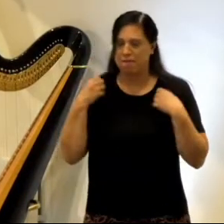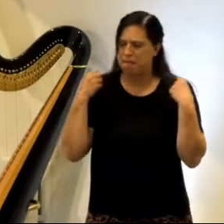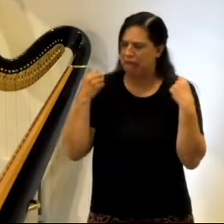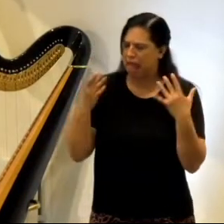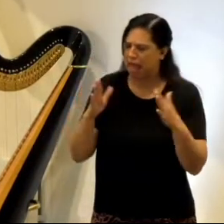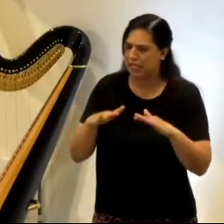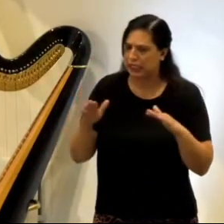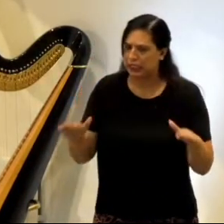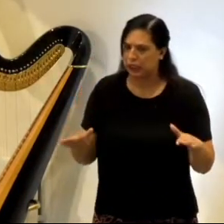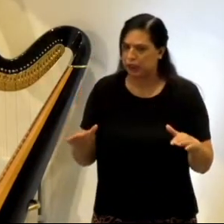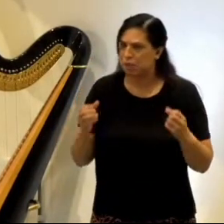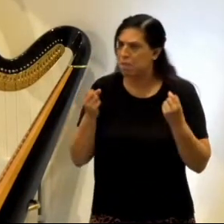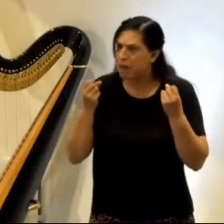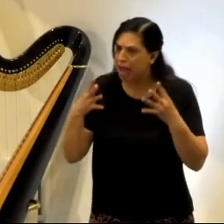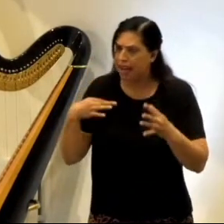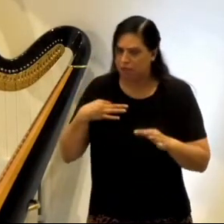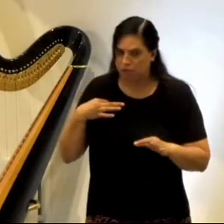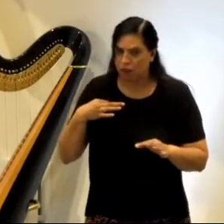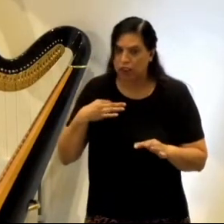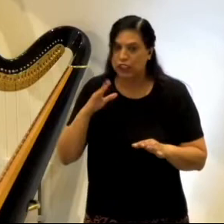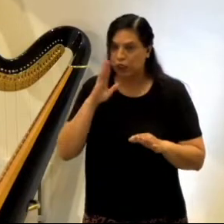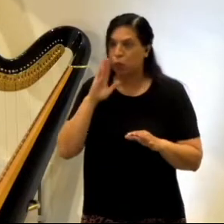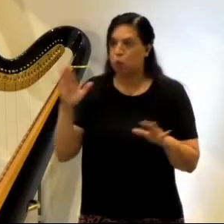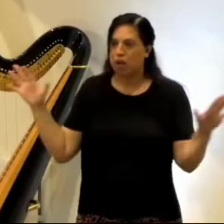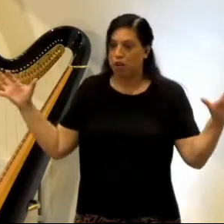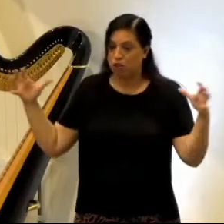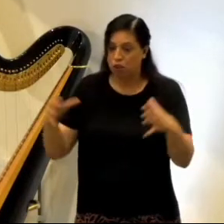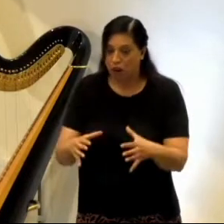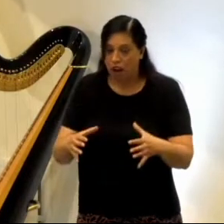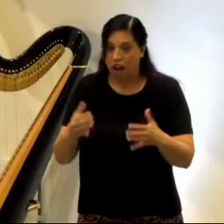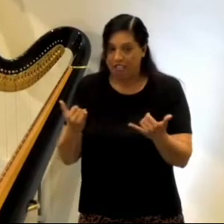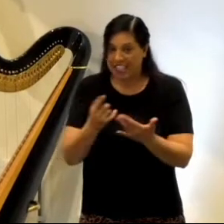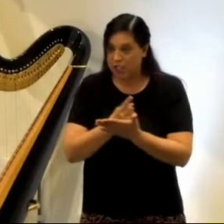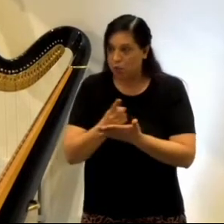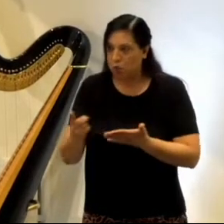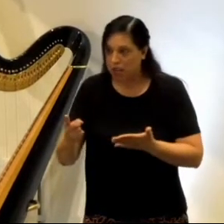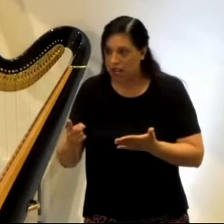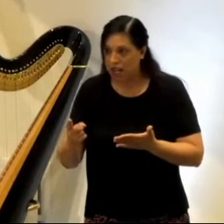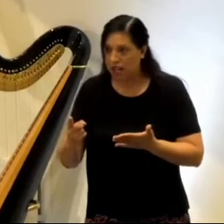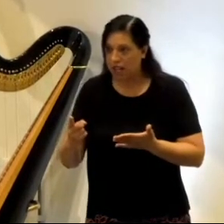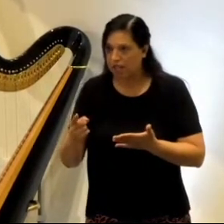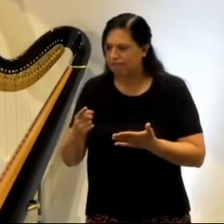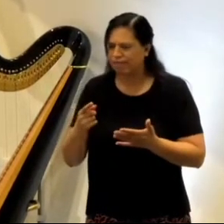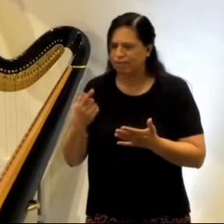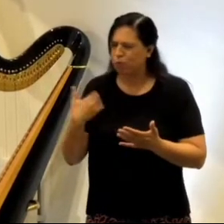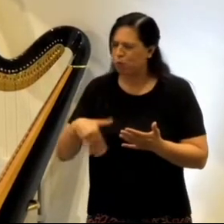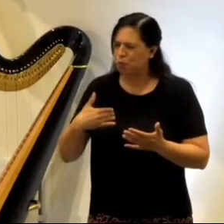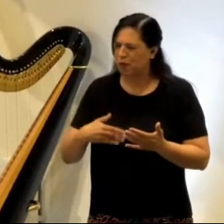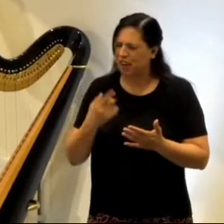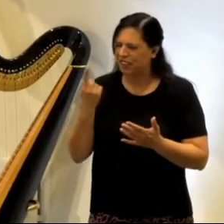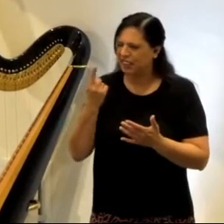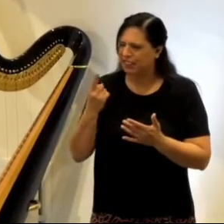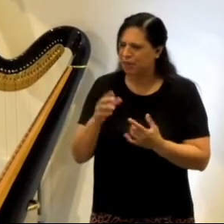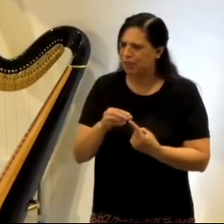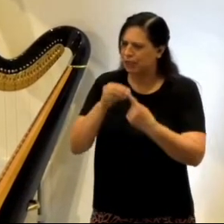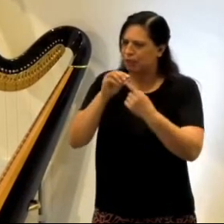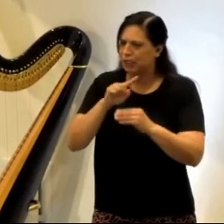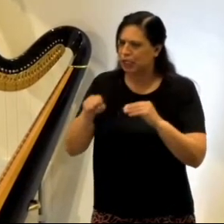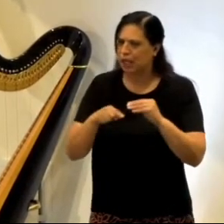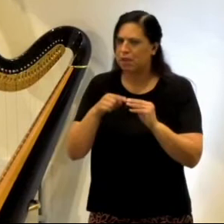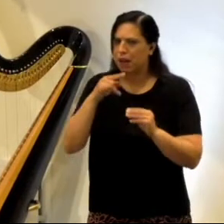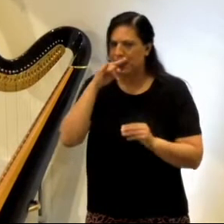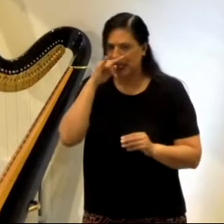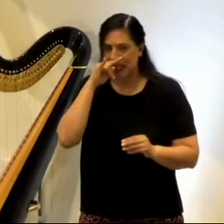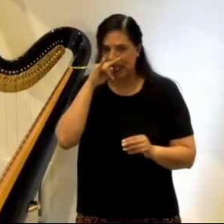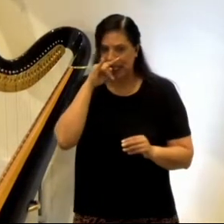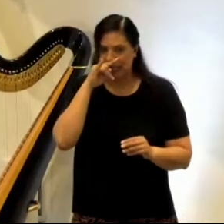Holy Spirit loves working it through Vacation Bible School because there's just something special about kids and the way they rejoice